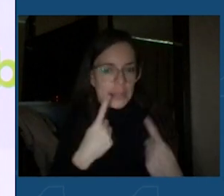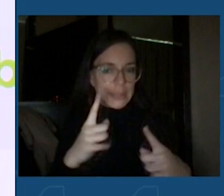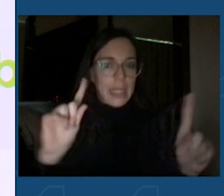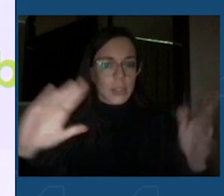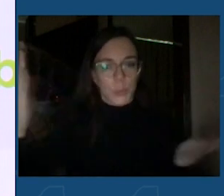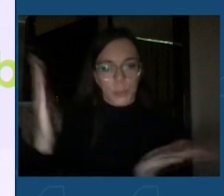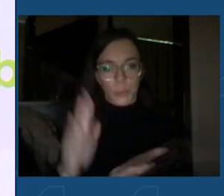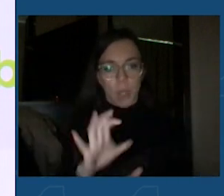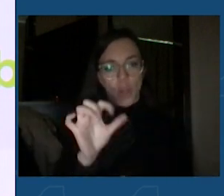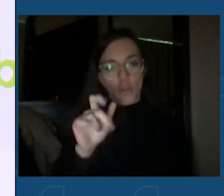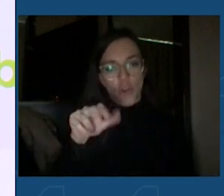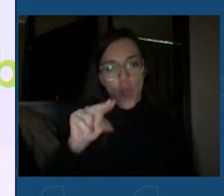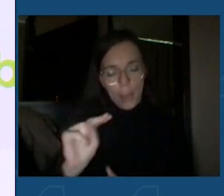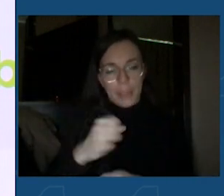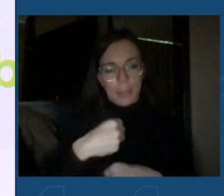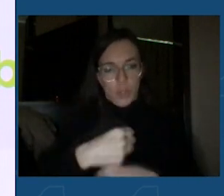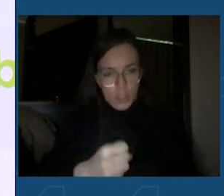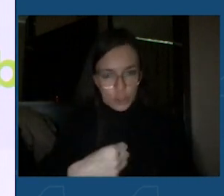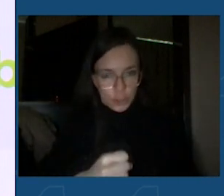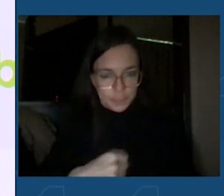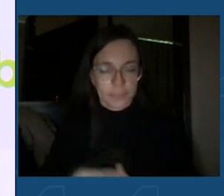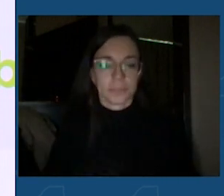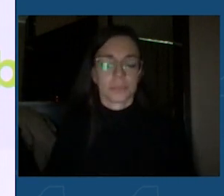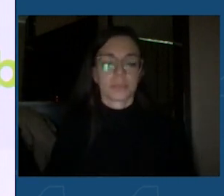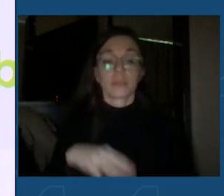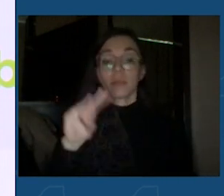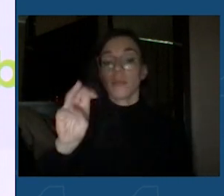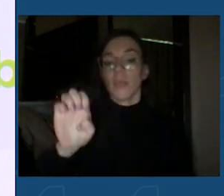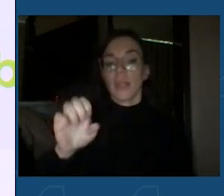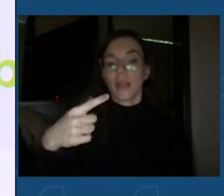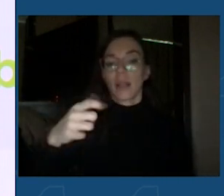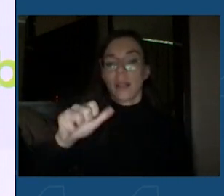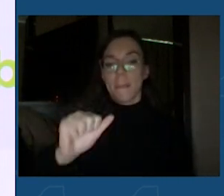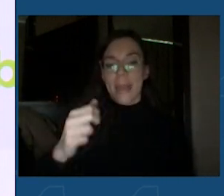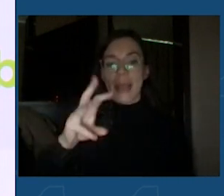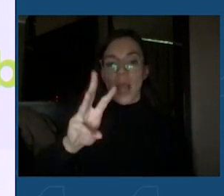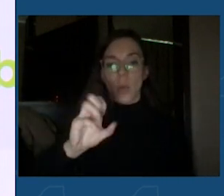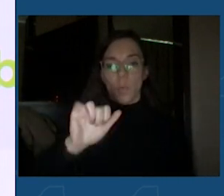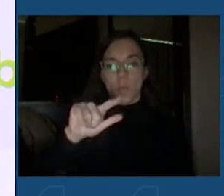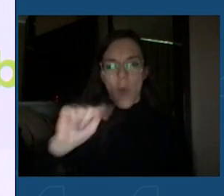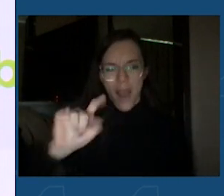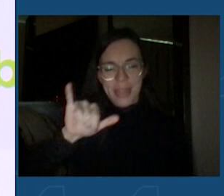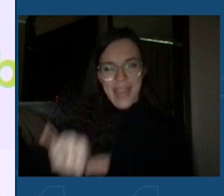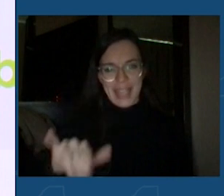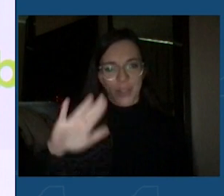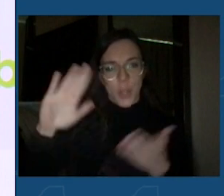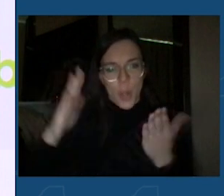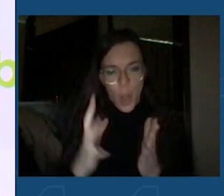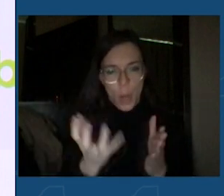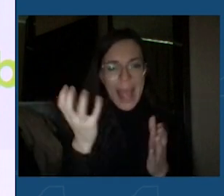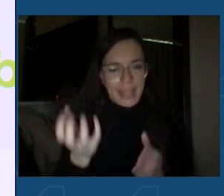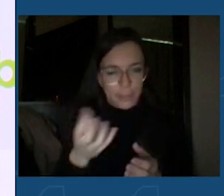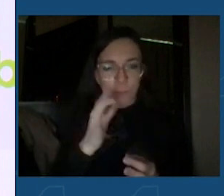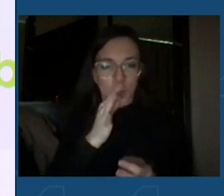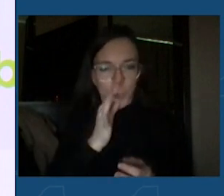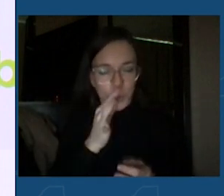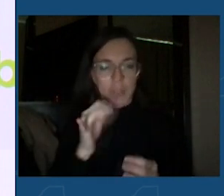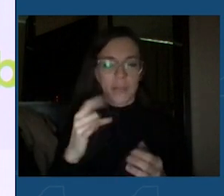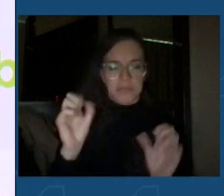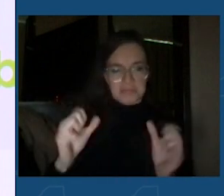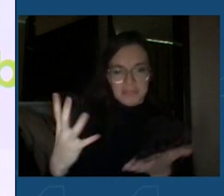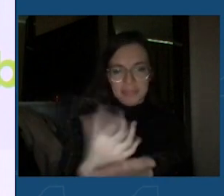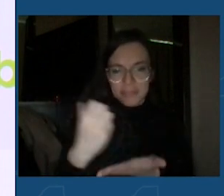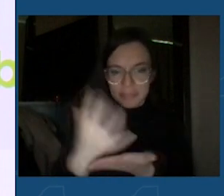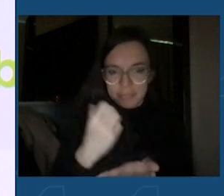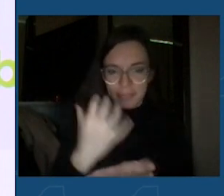carbon production. The negawatt is the low-hanging fruit, the fruit lying on the ground that must be part of an